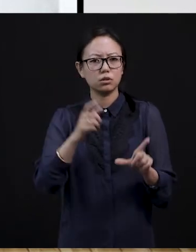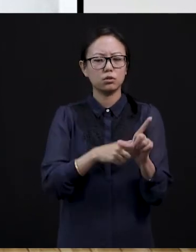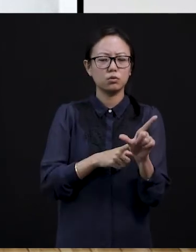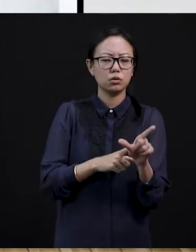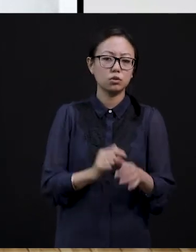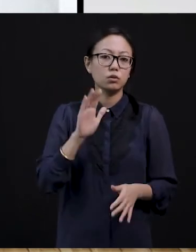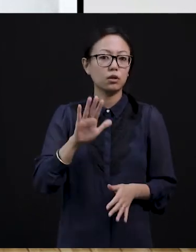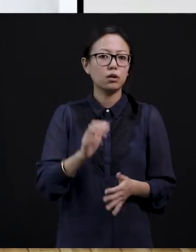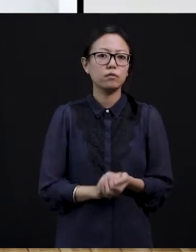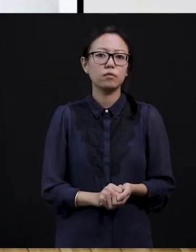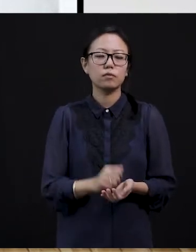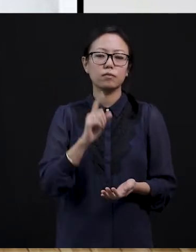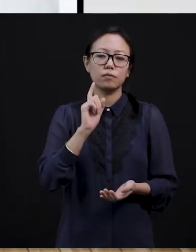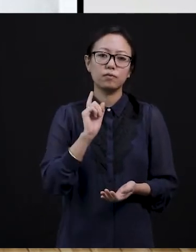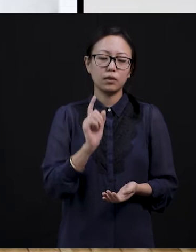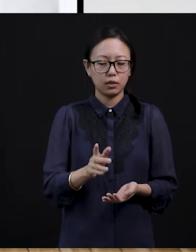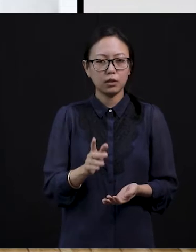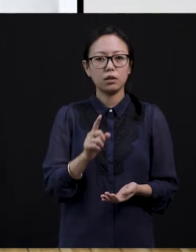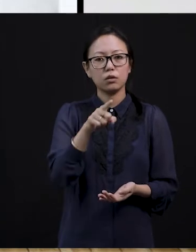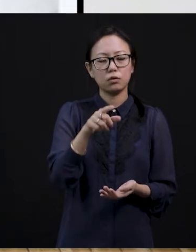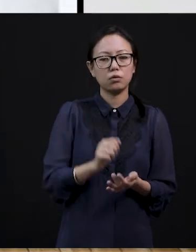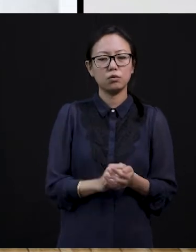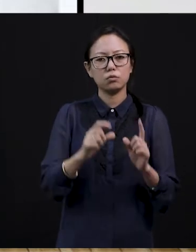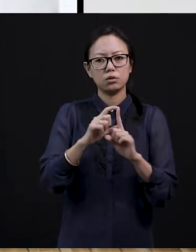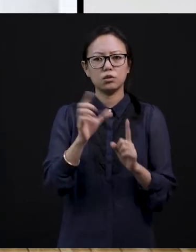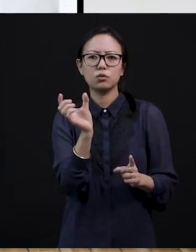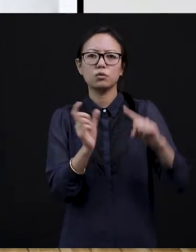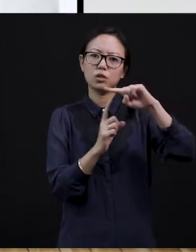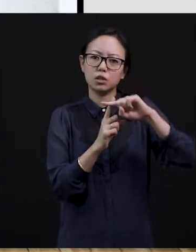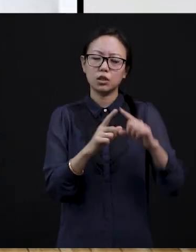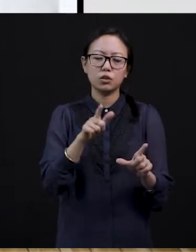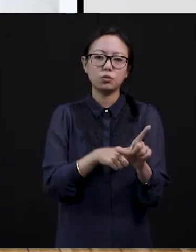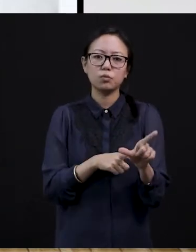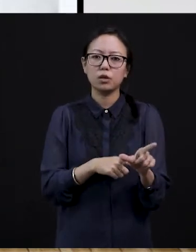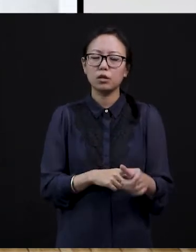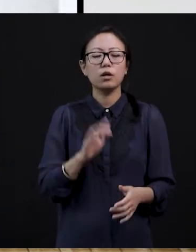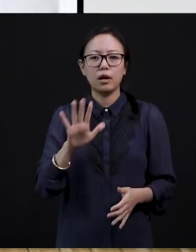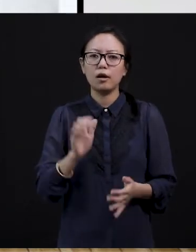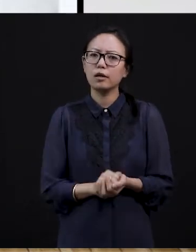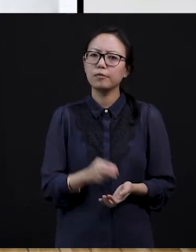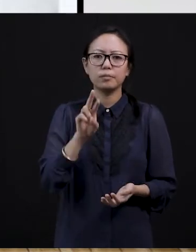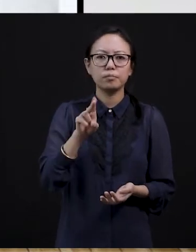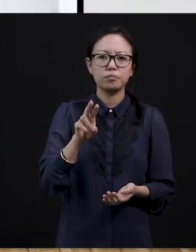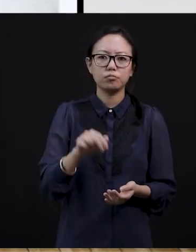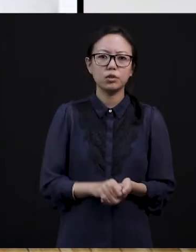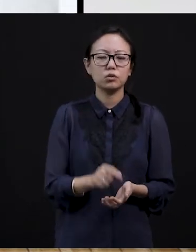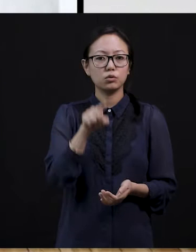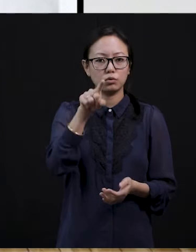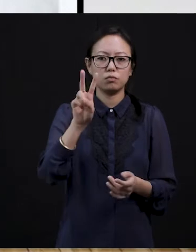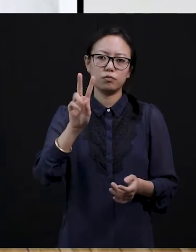duty as a citizen of any country, is that you have to vote. And you have to vote on your own